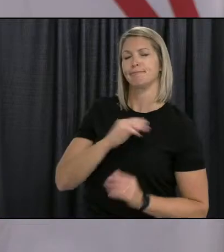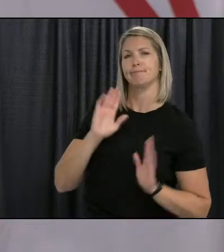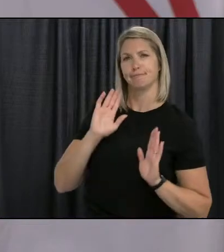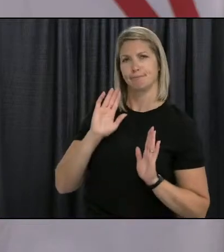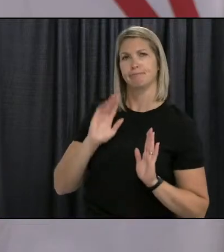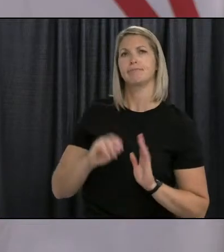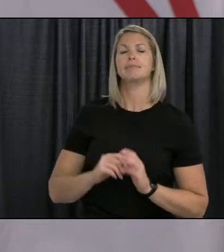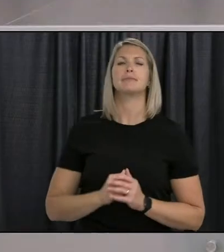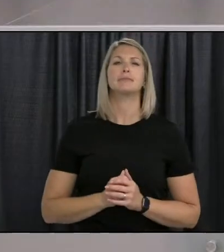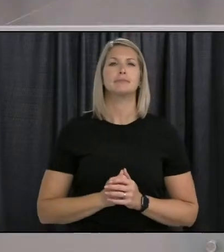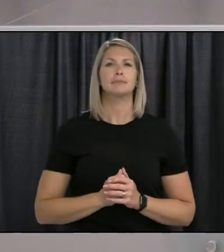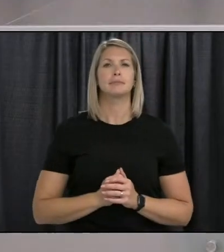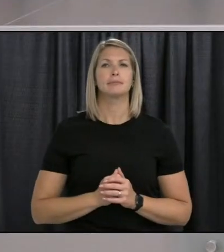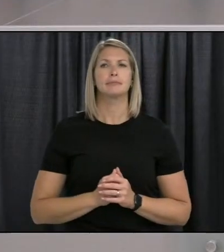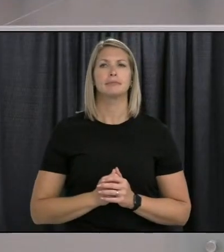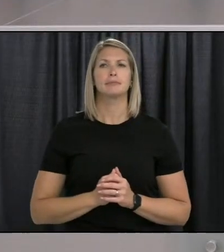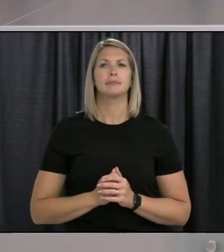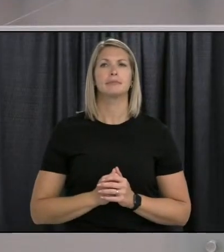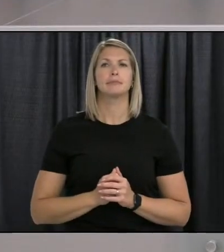Okay, thank you.